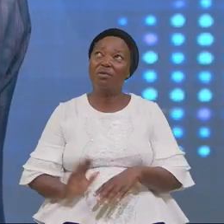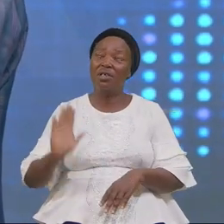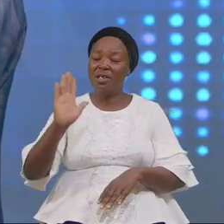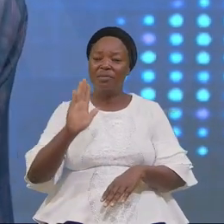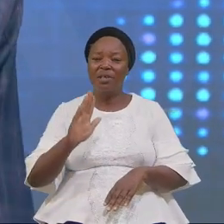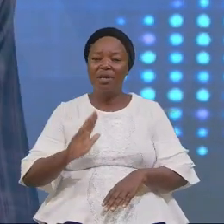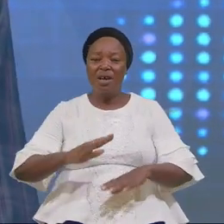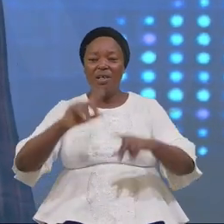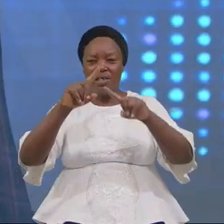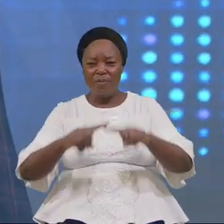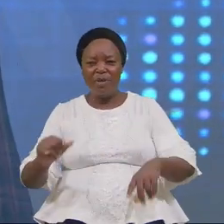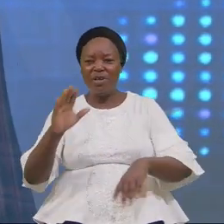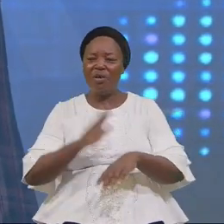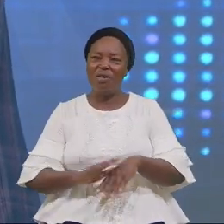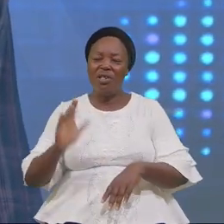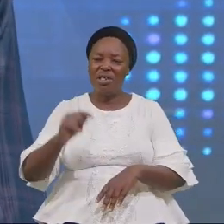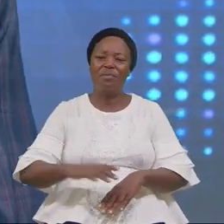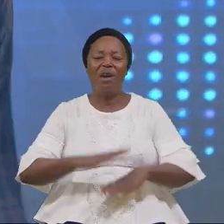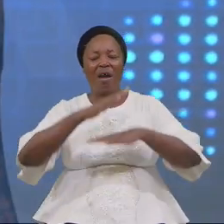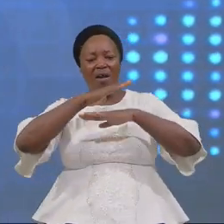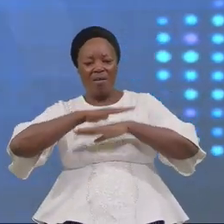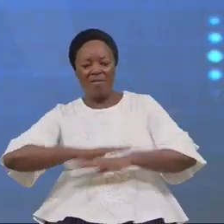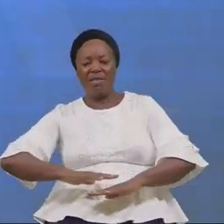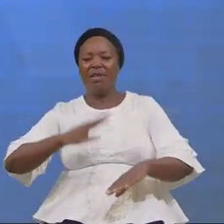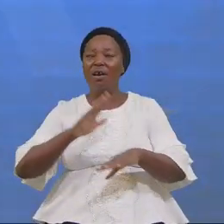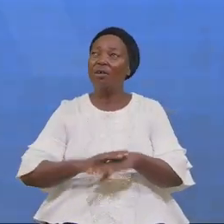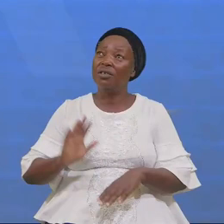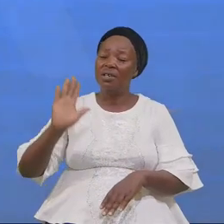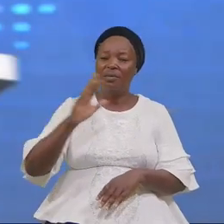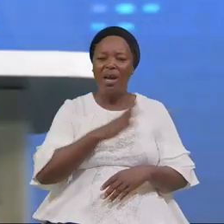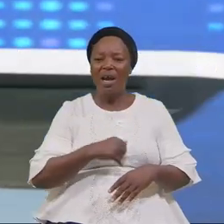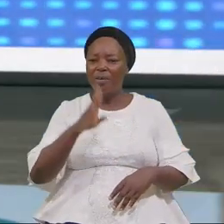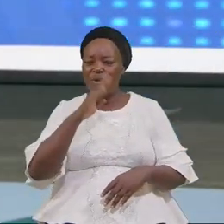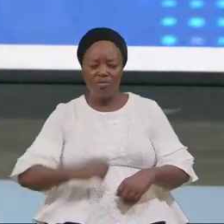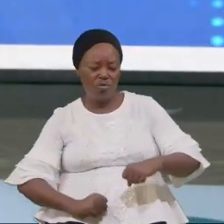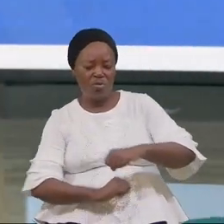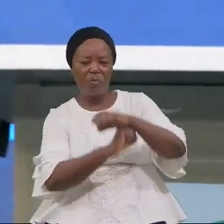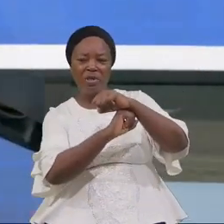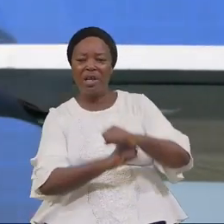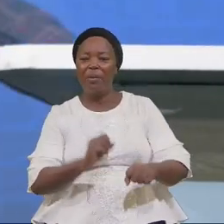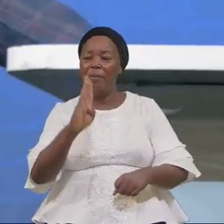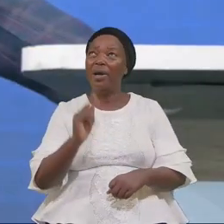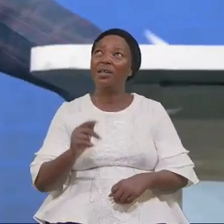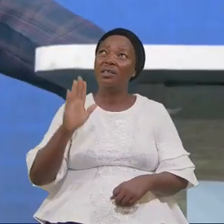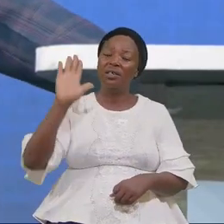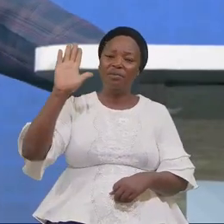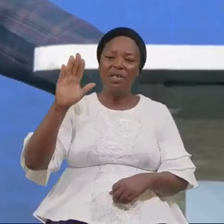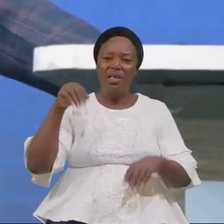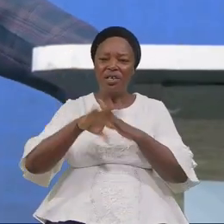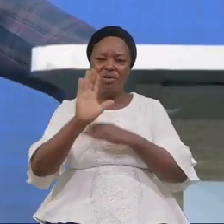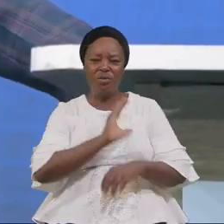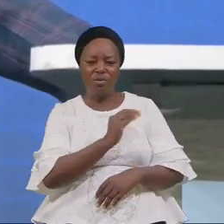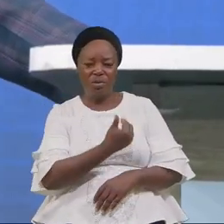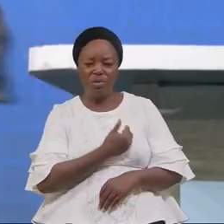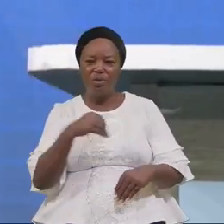on him, leaning on him, being supported by him in your soul, in